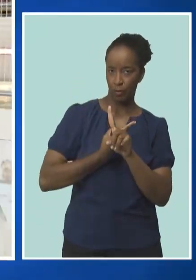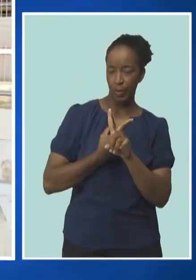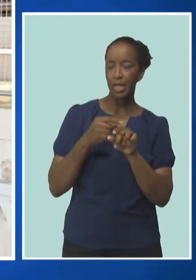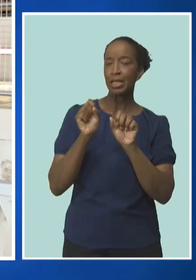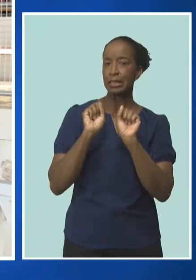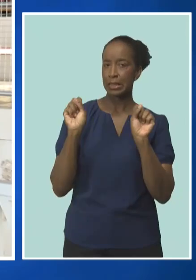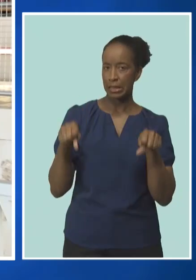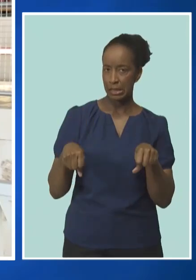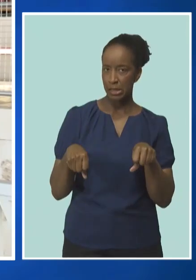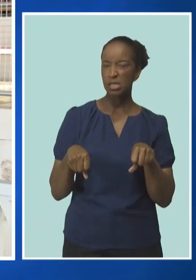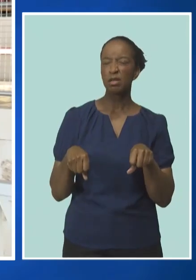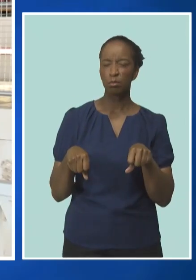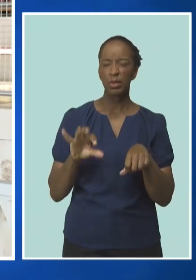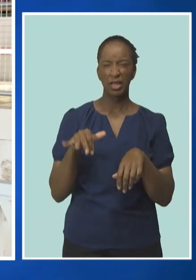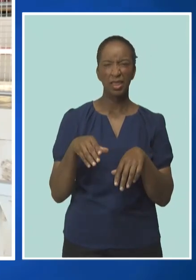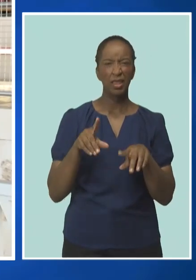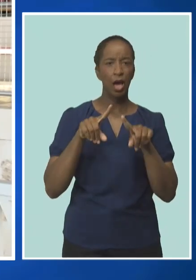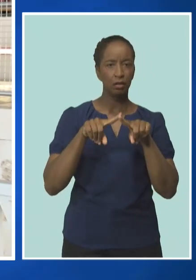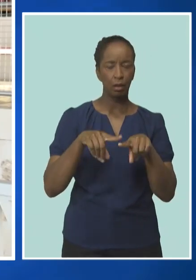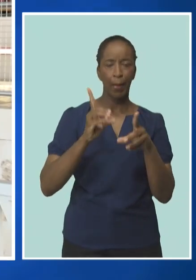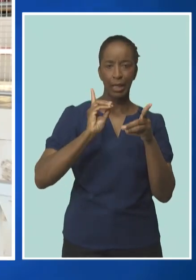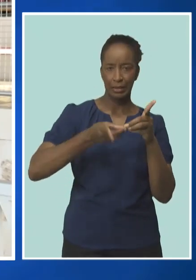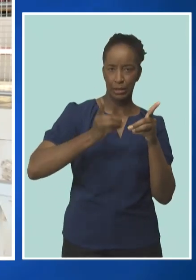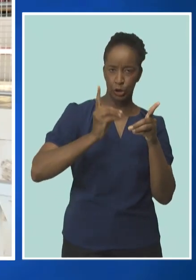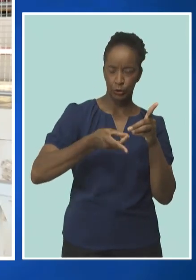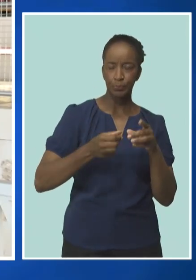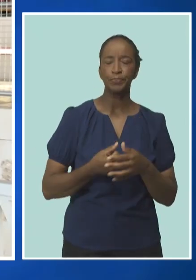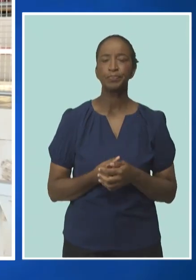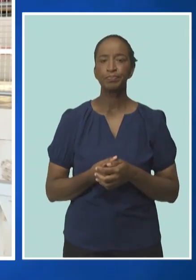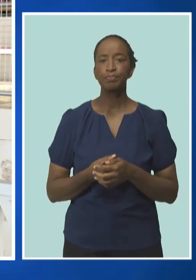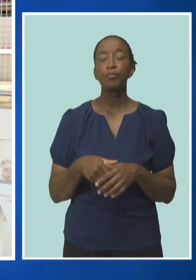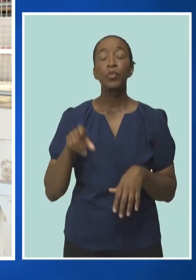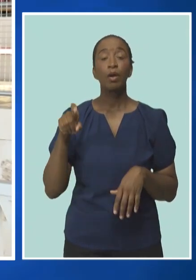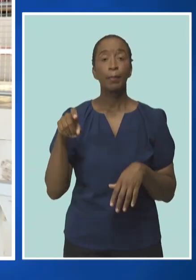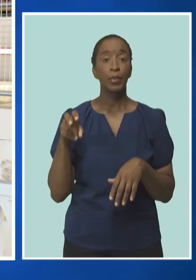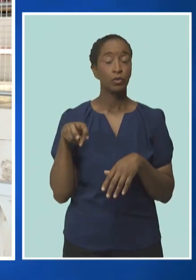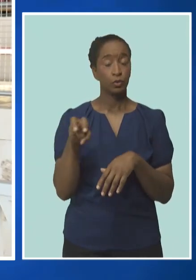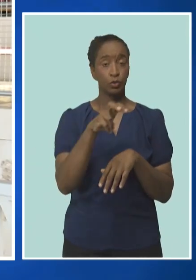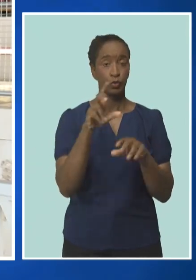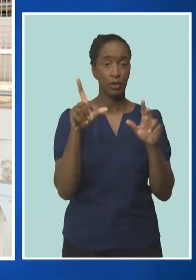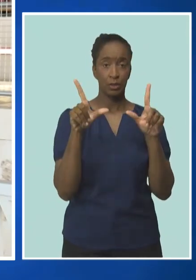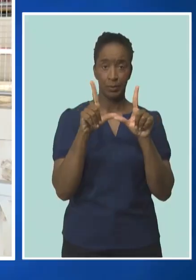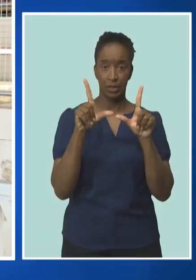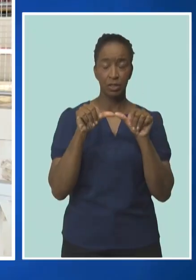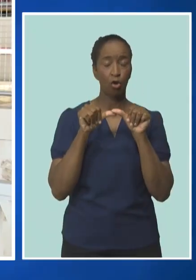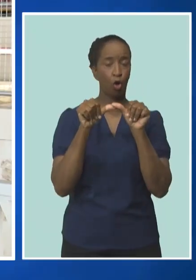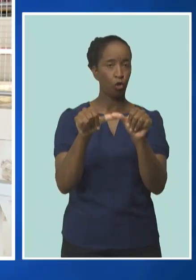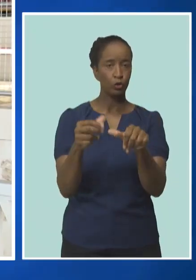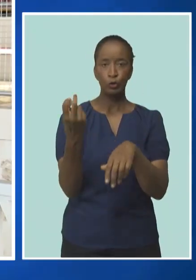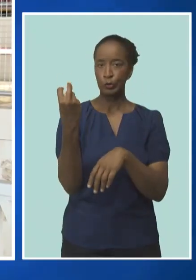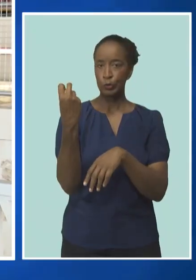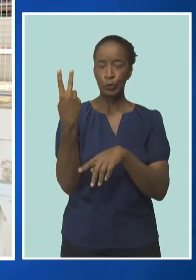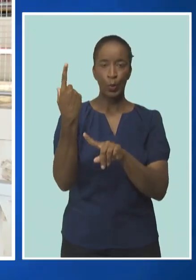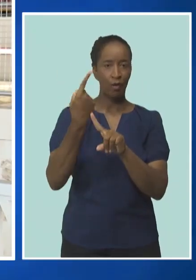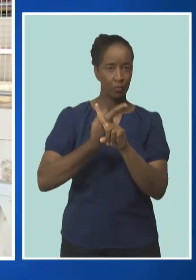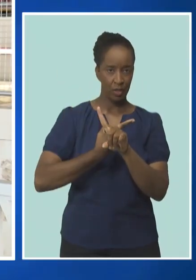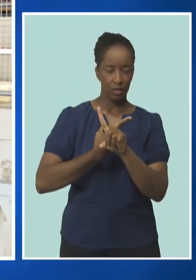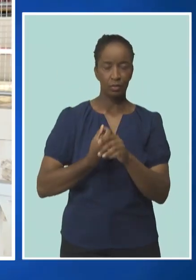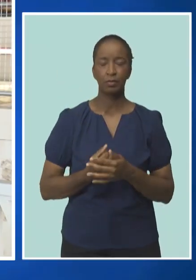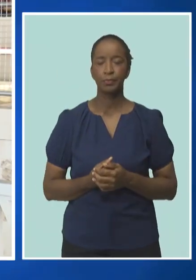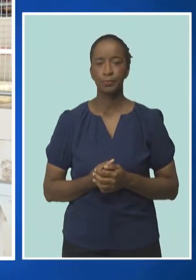risk-based. First, we must make all tourism licenses valid for 12 months from the date of